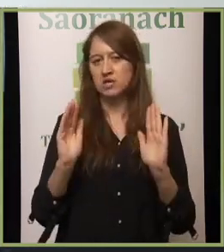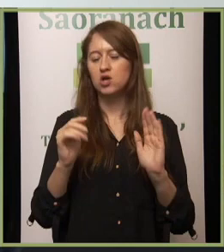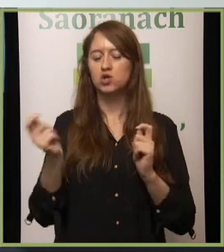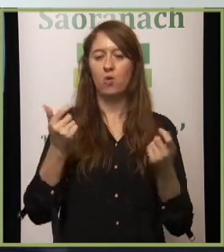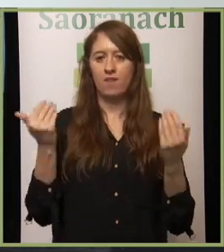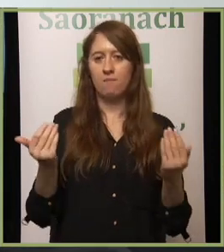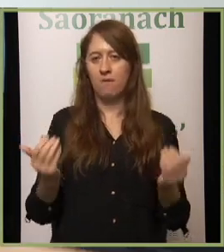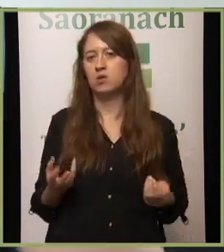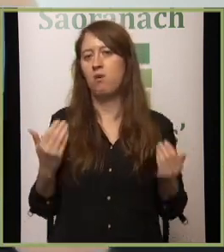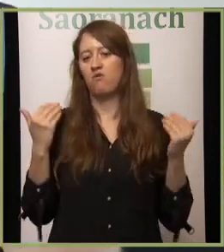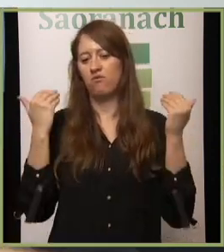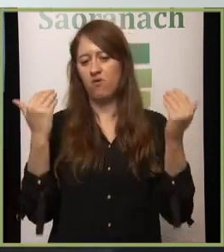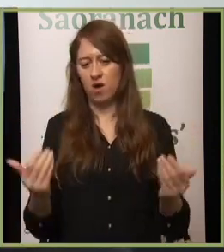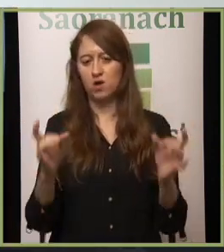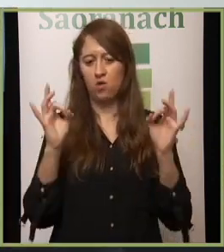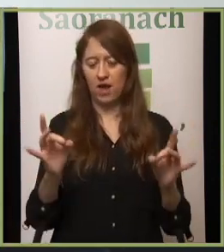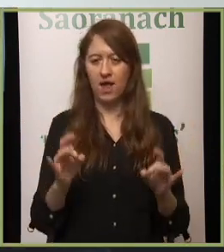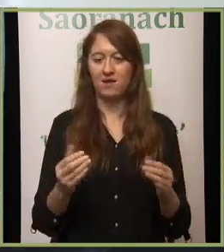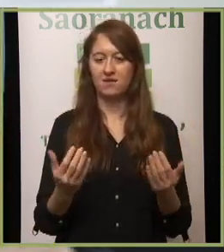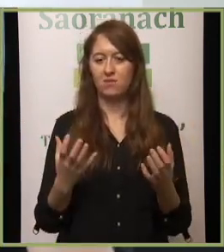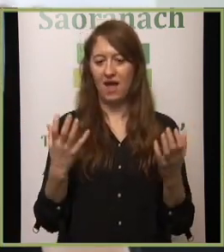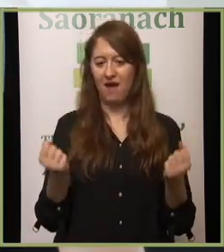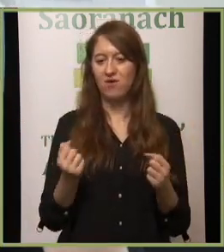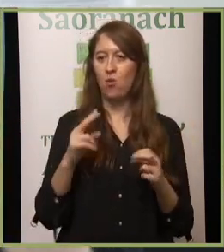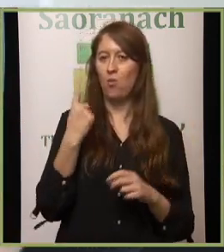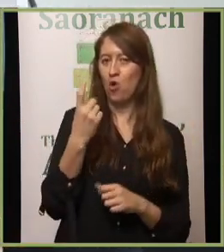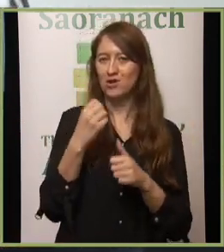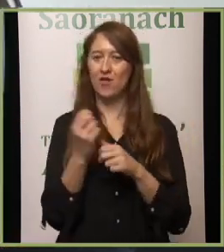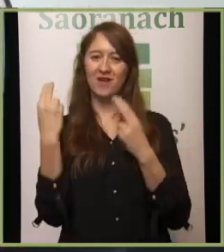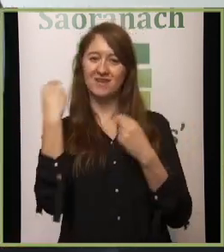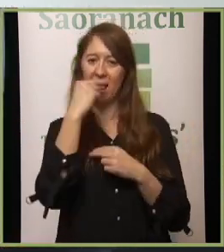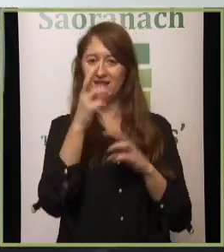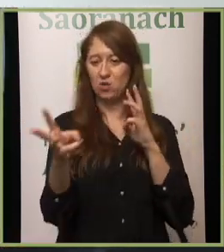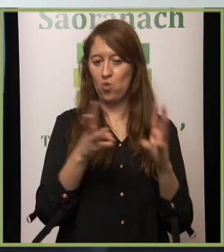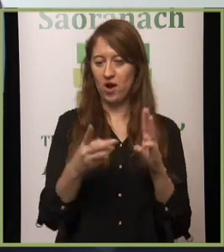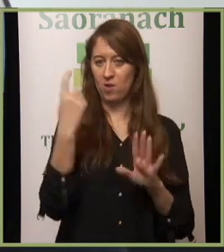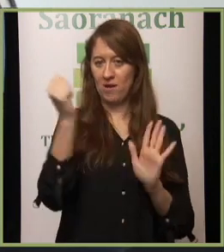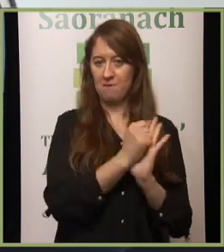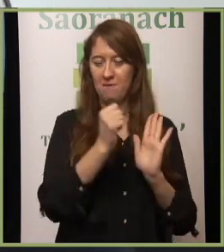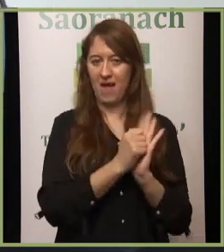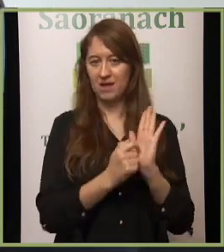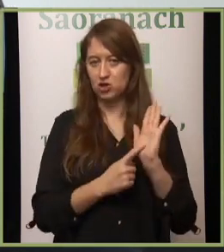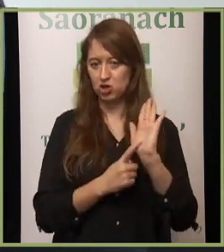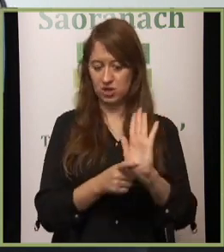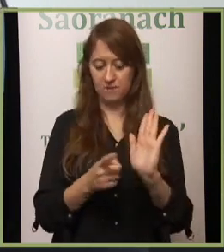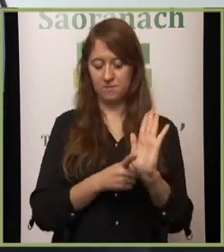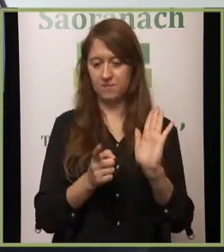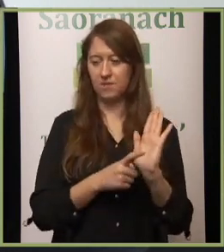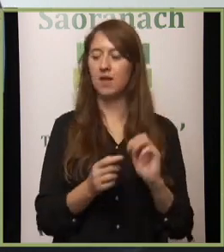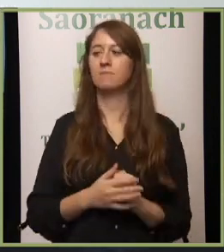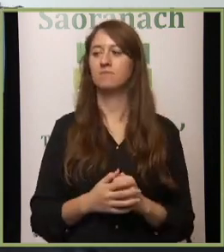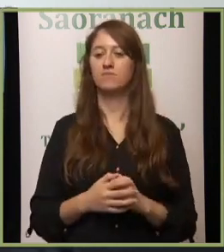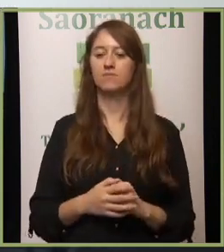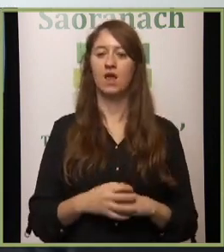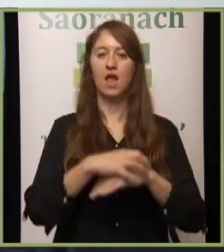with it now. Now, to move swiftly on to another nice piece of work, we have one page in front of you, which are,